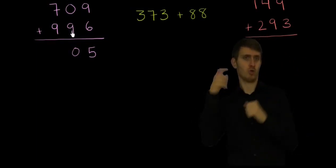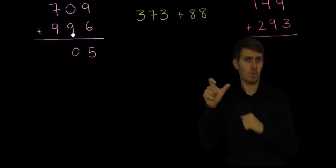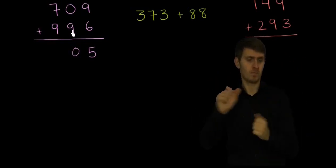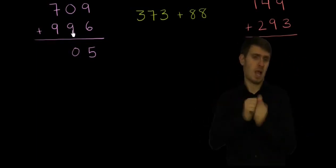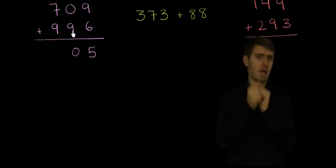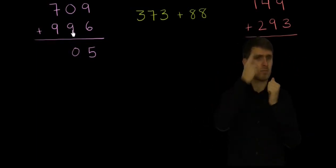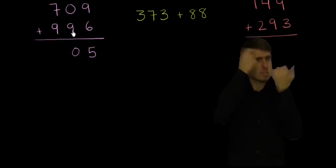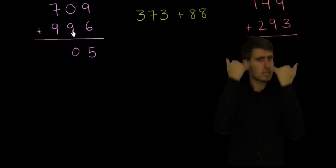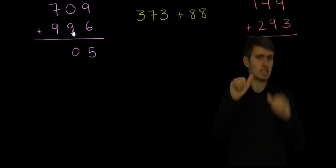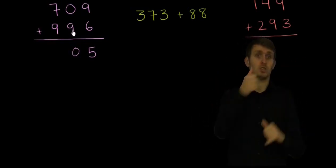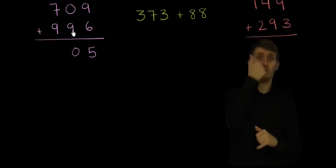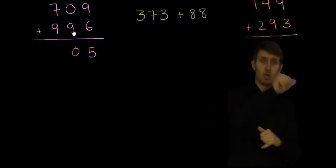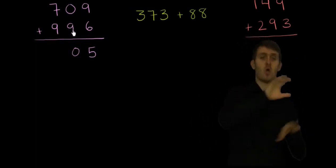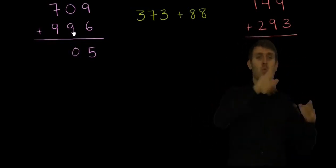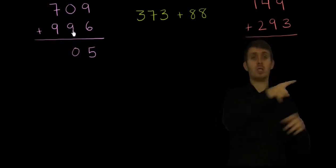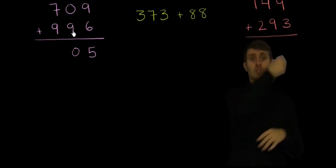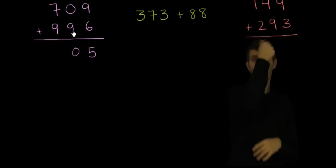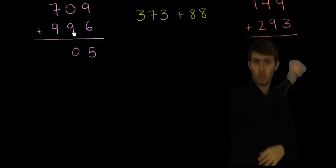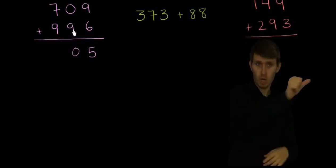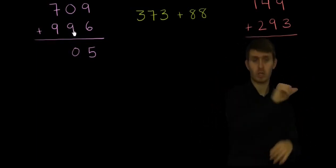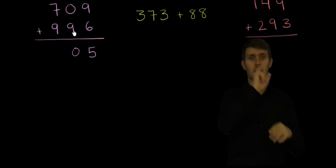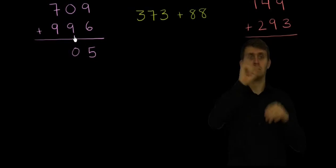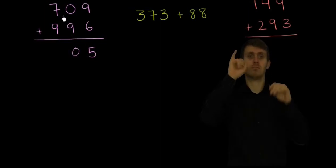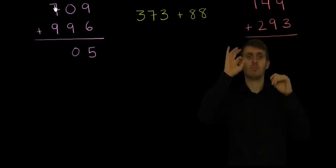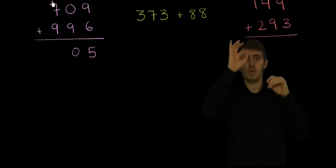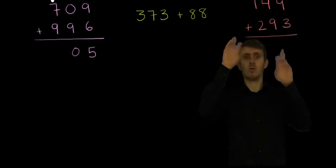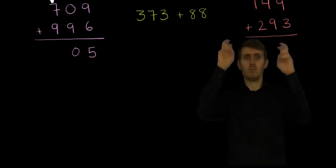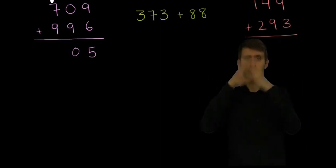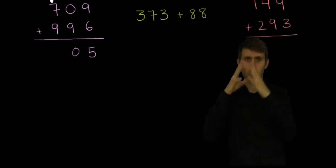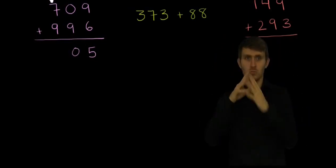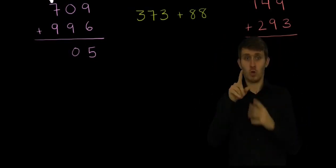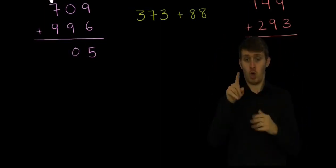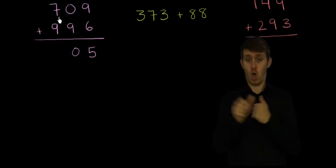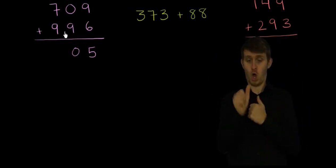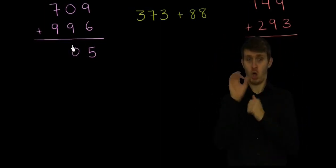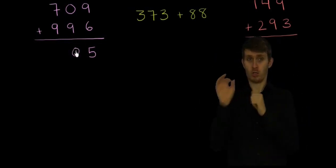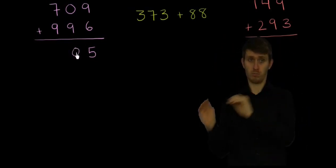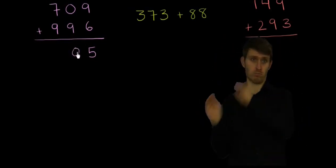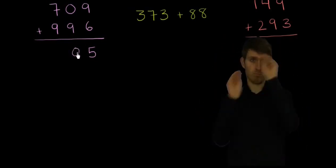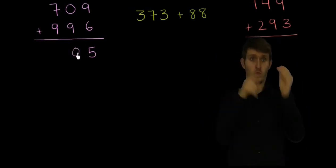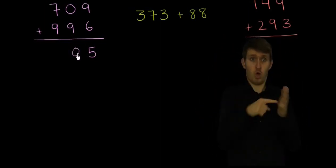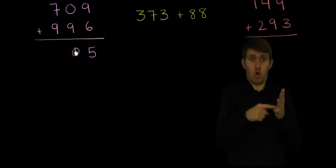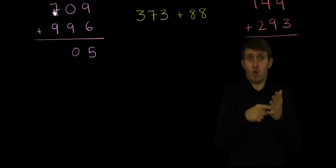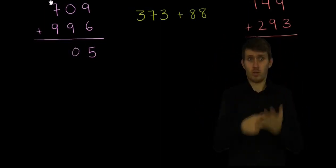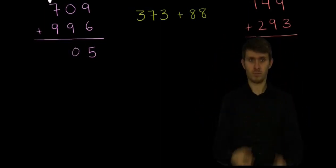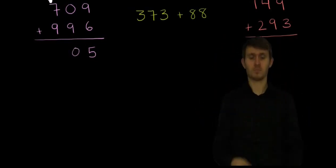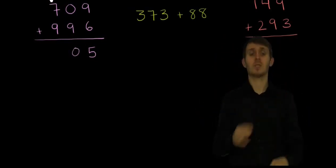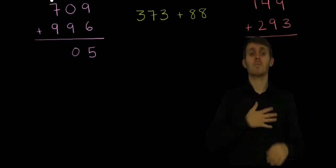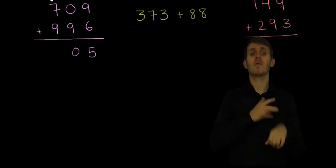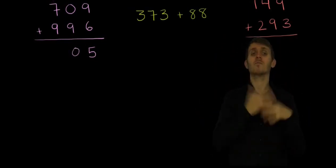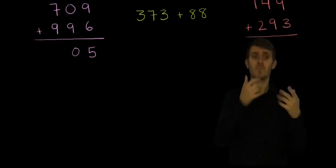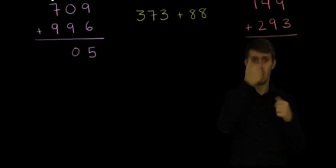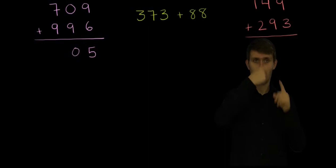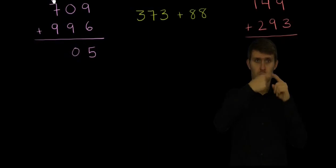tens. 10 tens is 100. Or another way to think about 100, it's 100 and 0 tens. So that's all